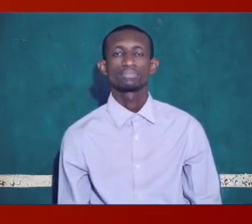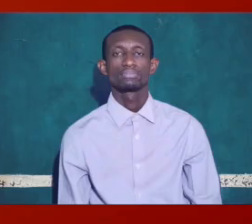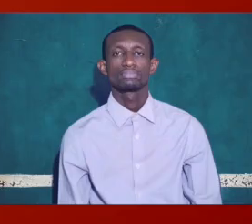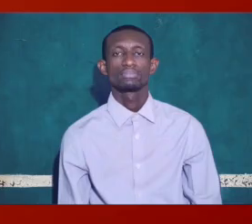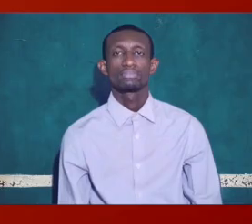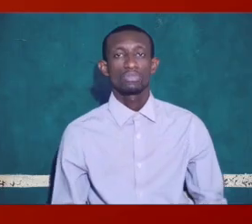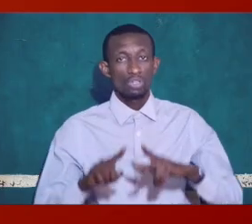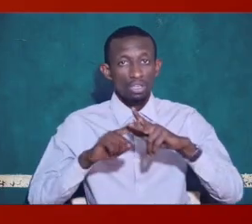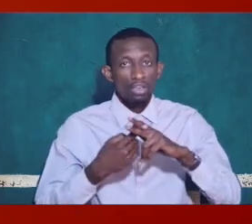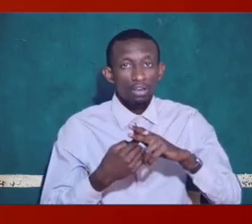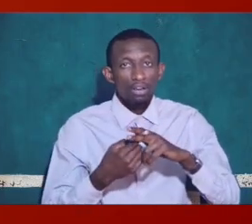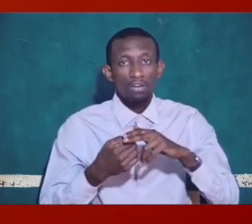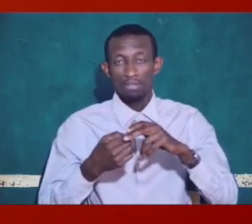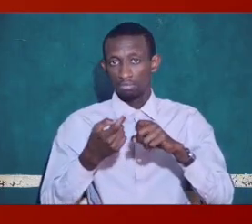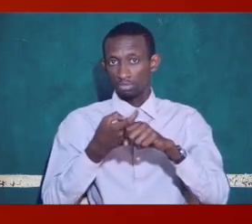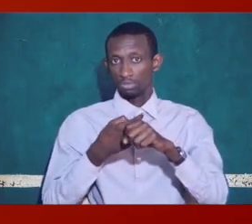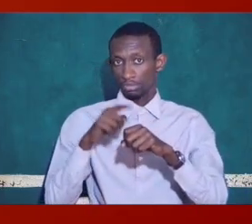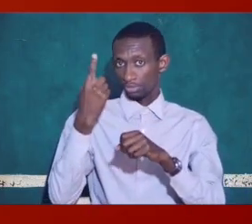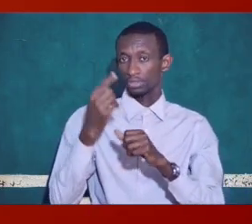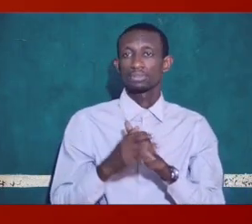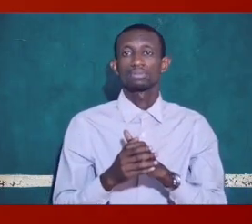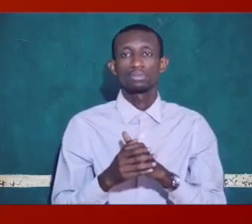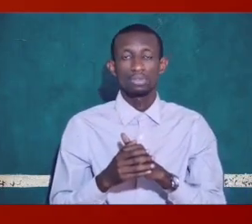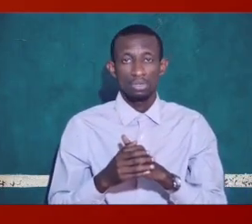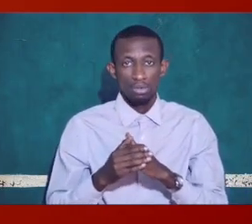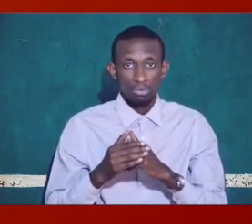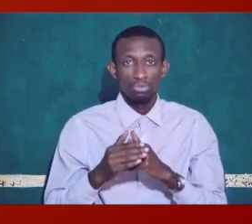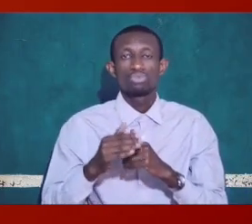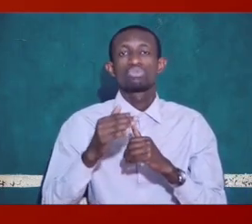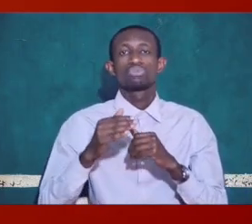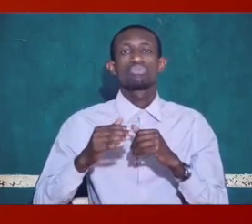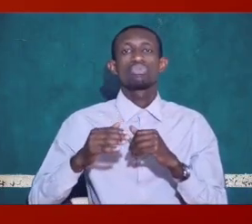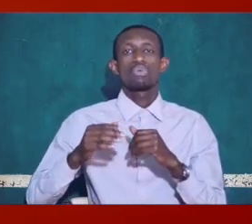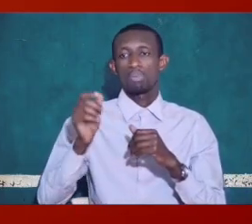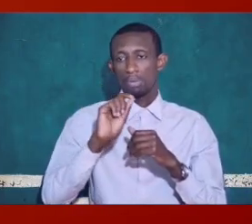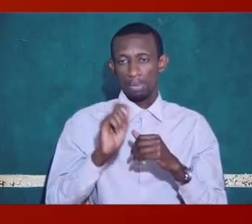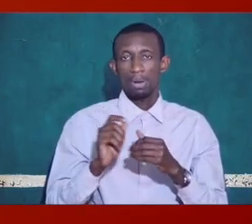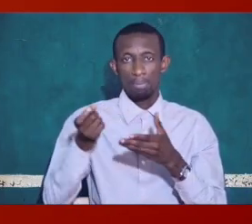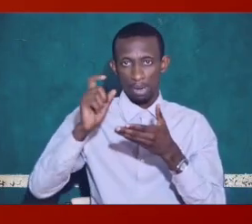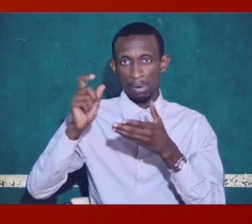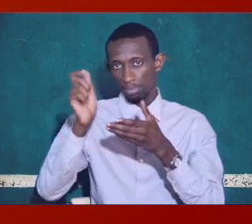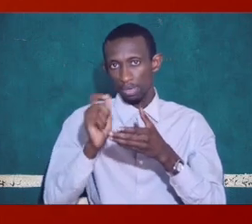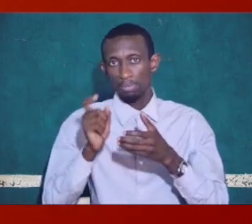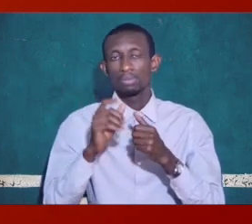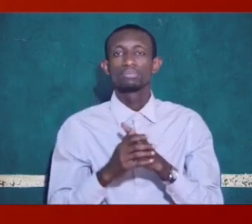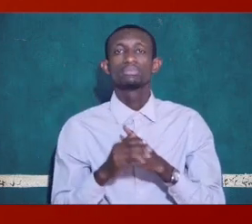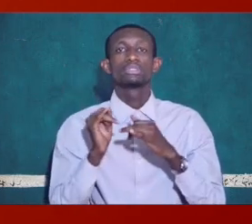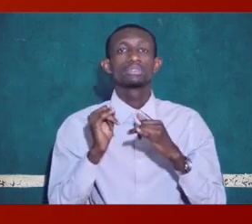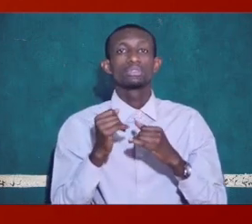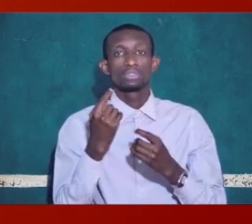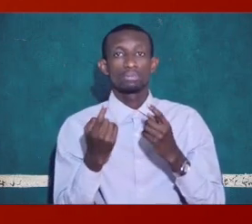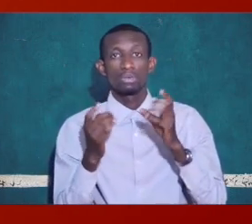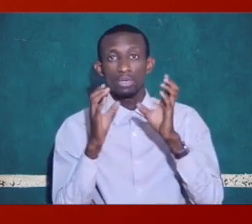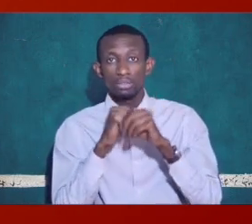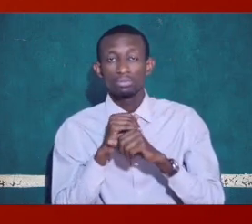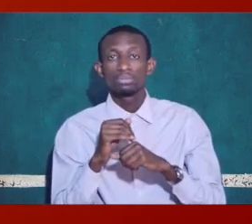You start with the first shell, fill it. If some of the electrons are remaining, you go to the second